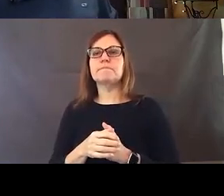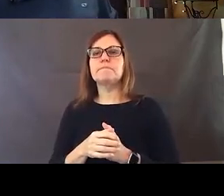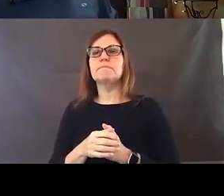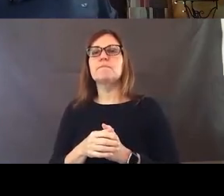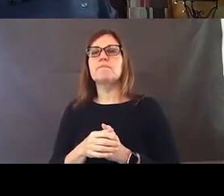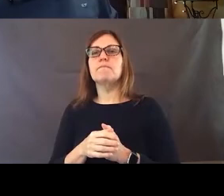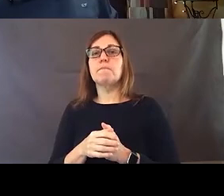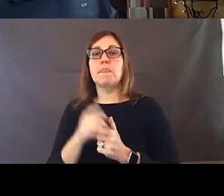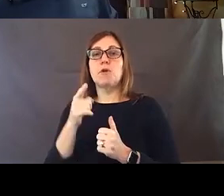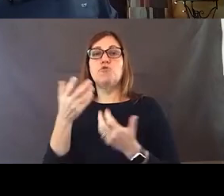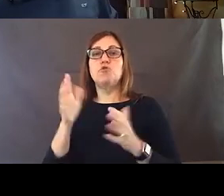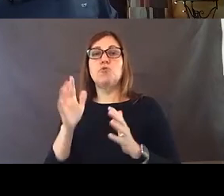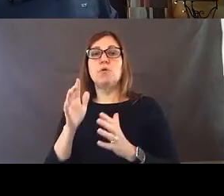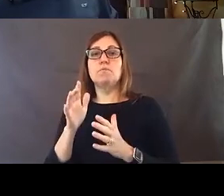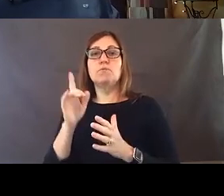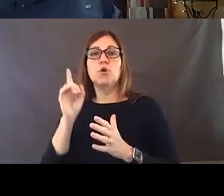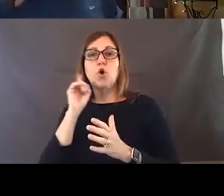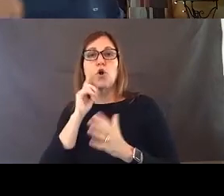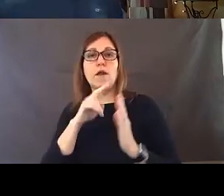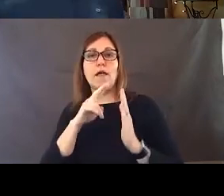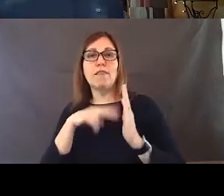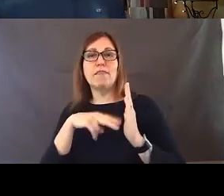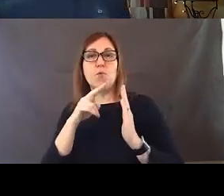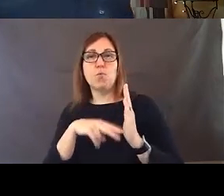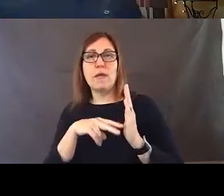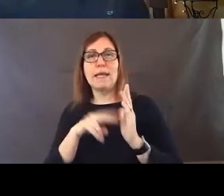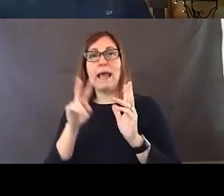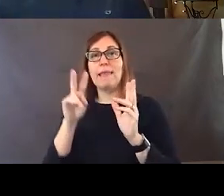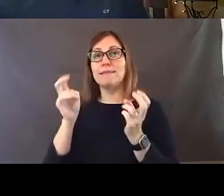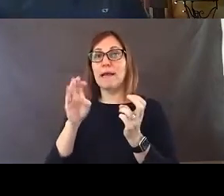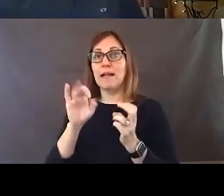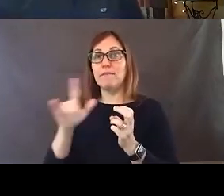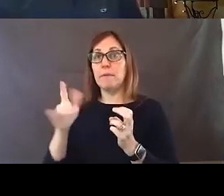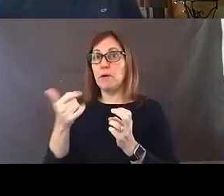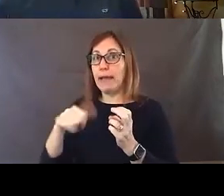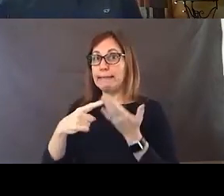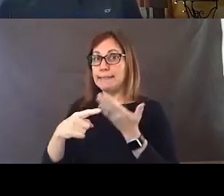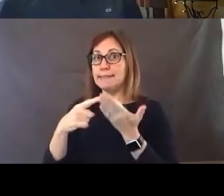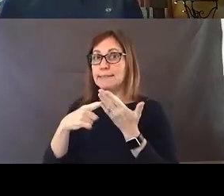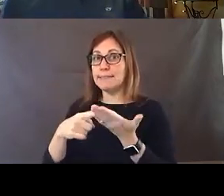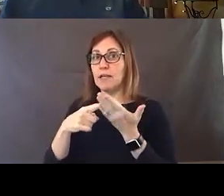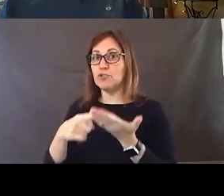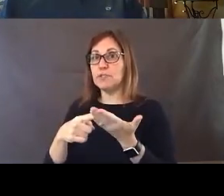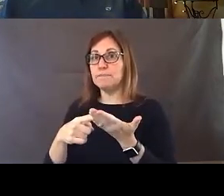You've heard the reading and title of the bill. Is there any discussion on the bill?